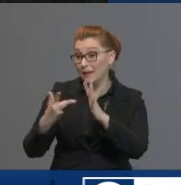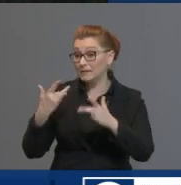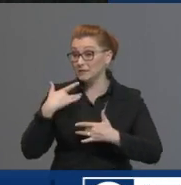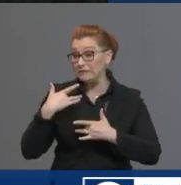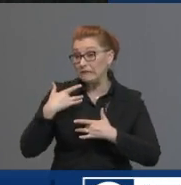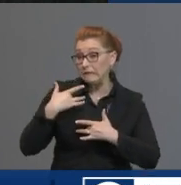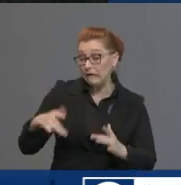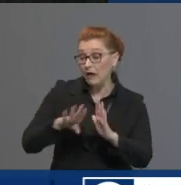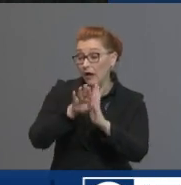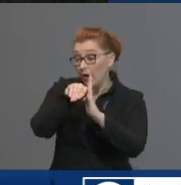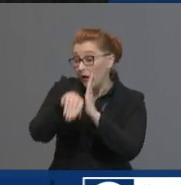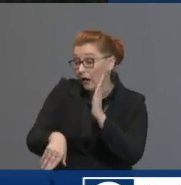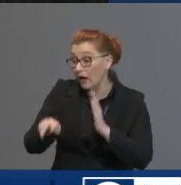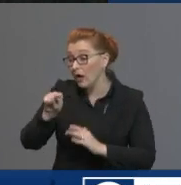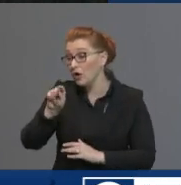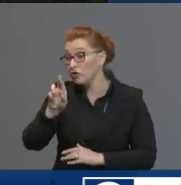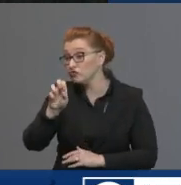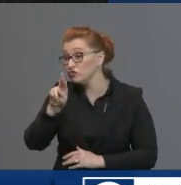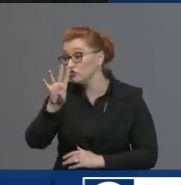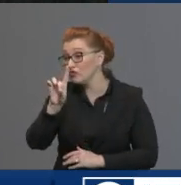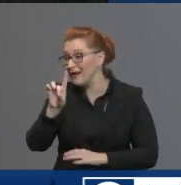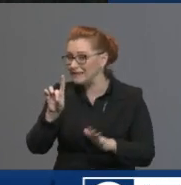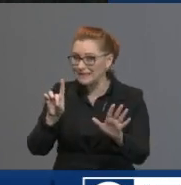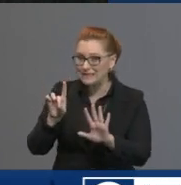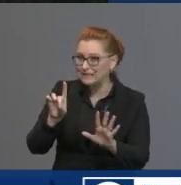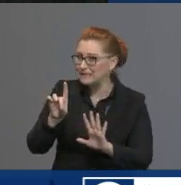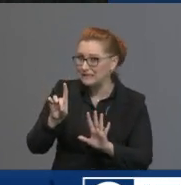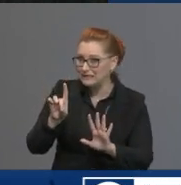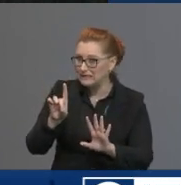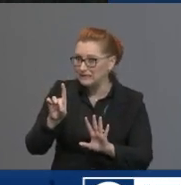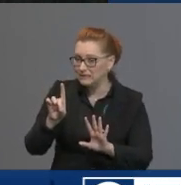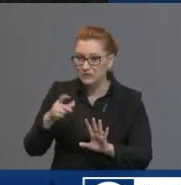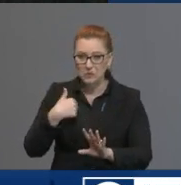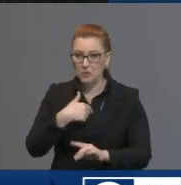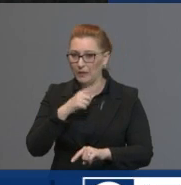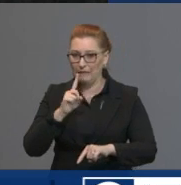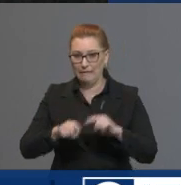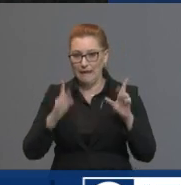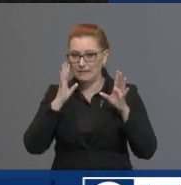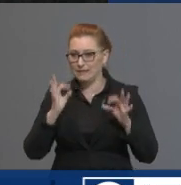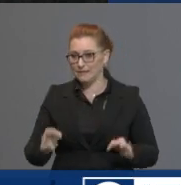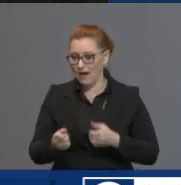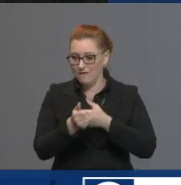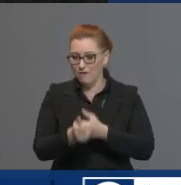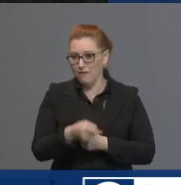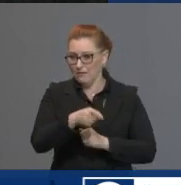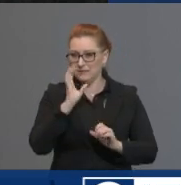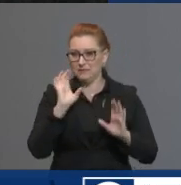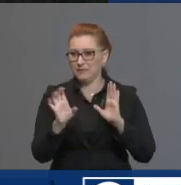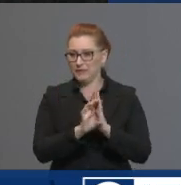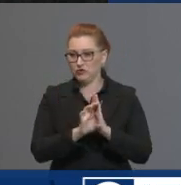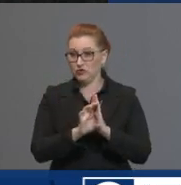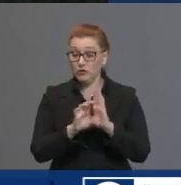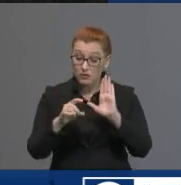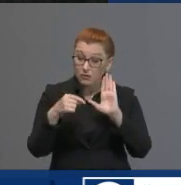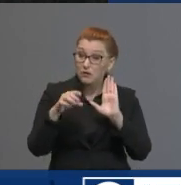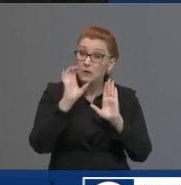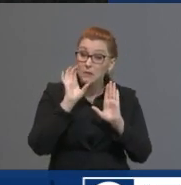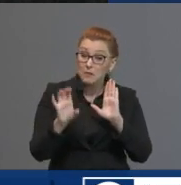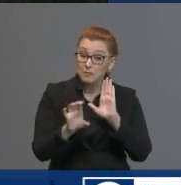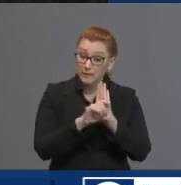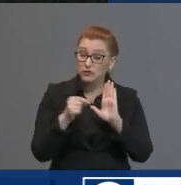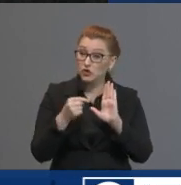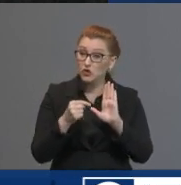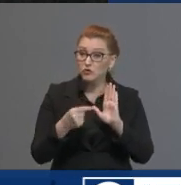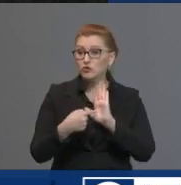trend necessary for the information to make a decision. This stage gate does